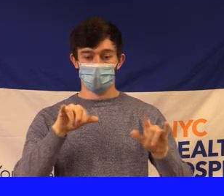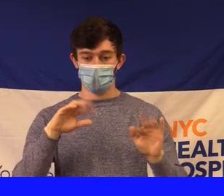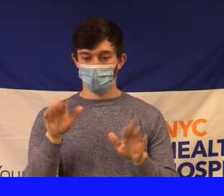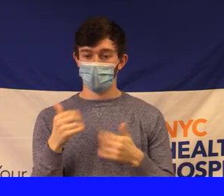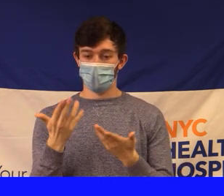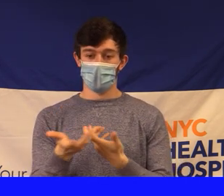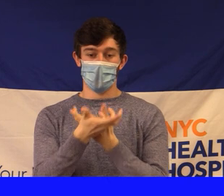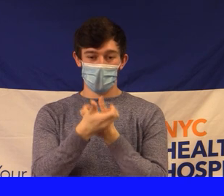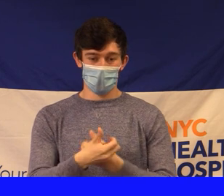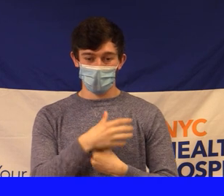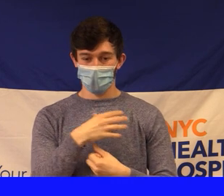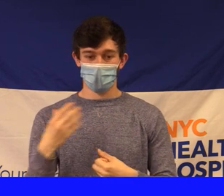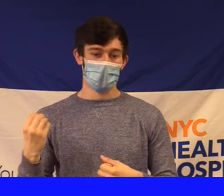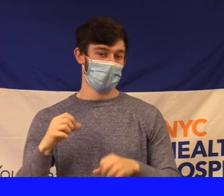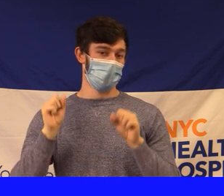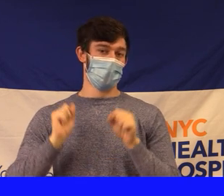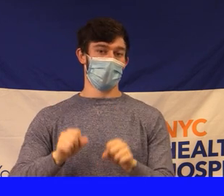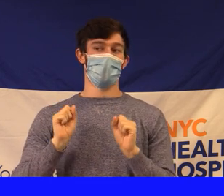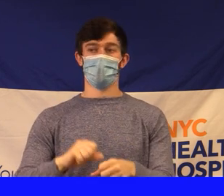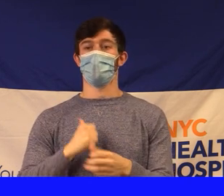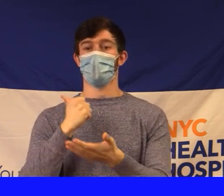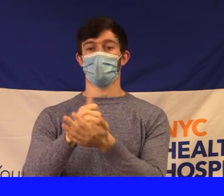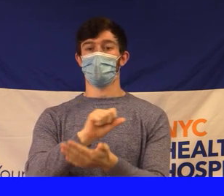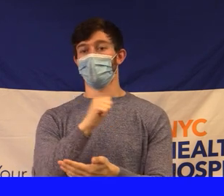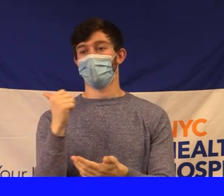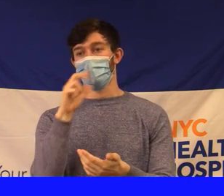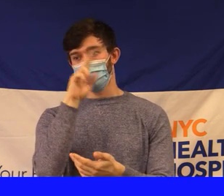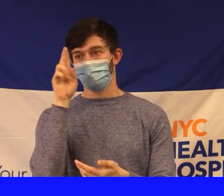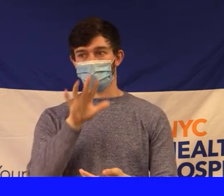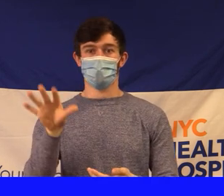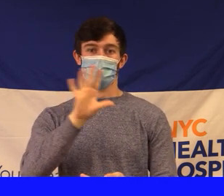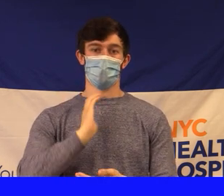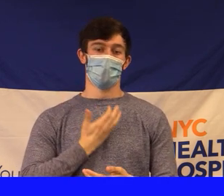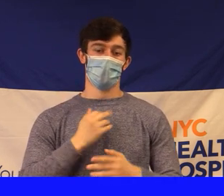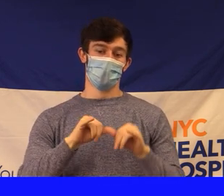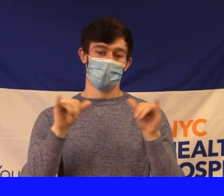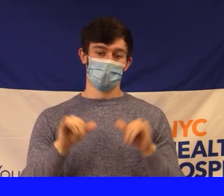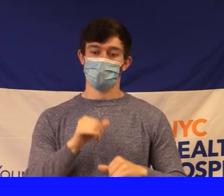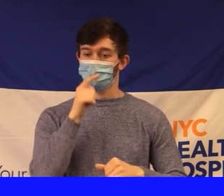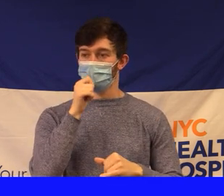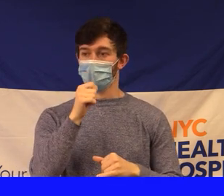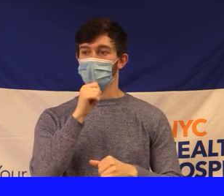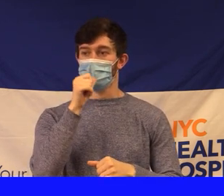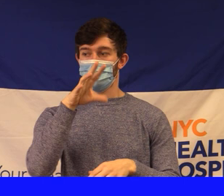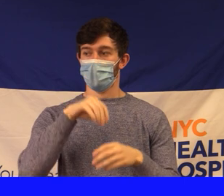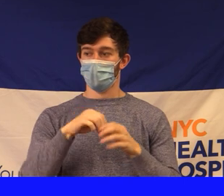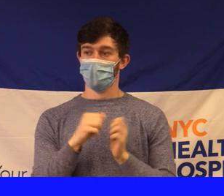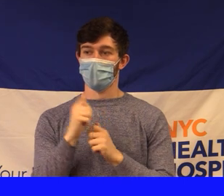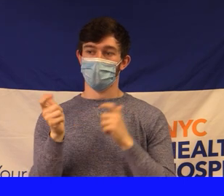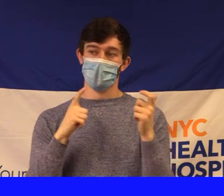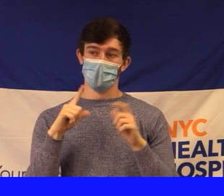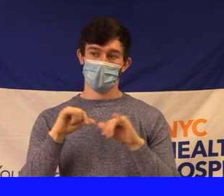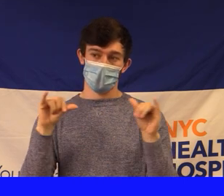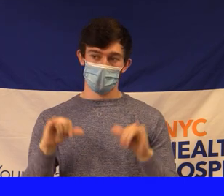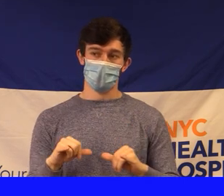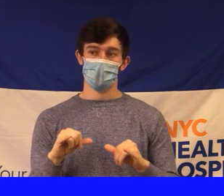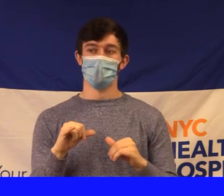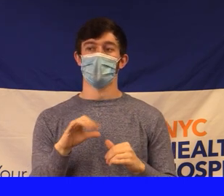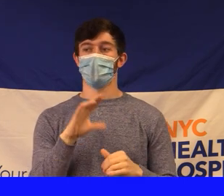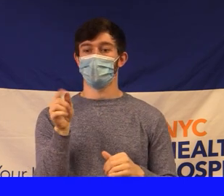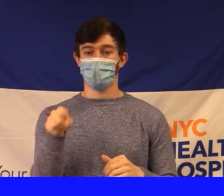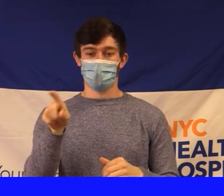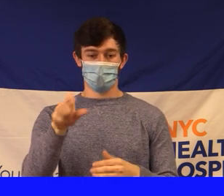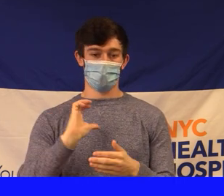the confidence and capacity to help some other hospitals around the system that aren't part of big systems and needed our